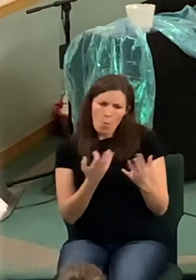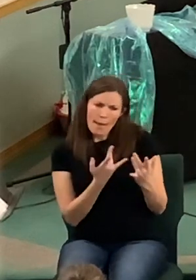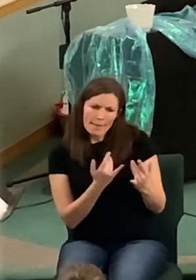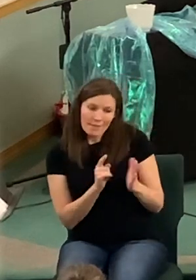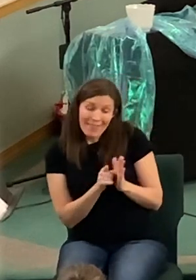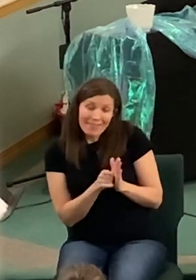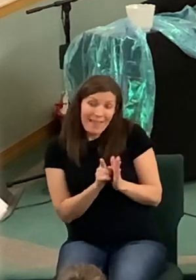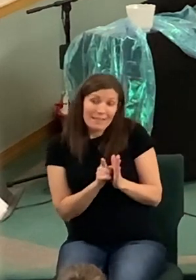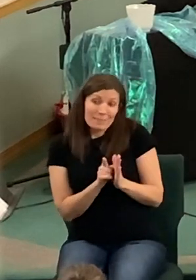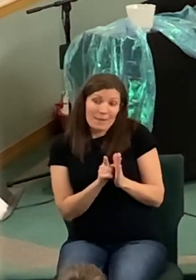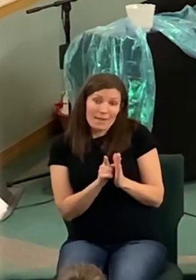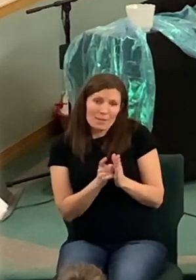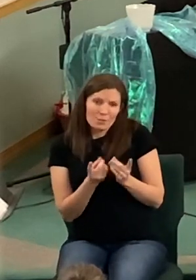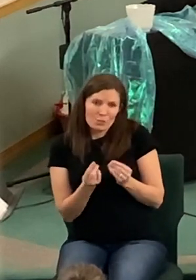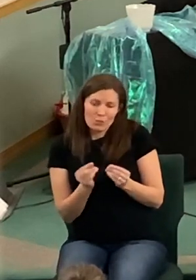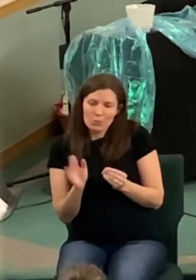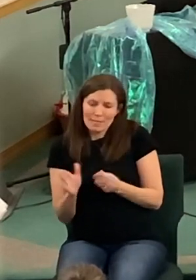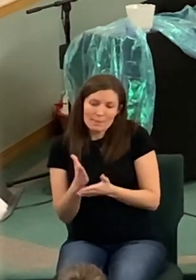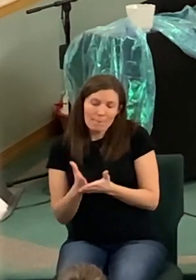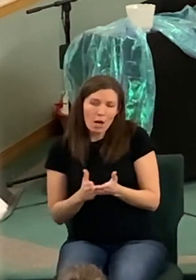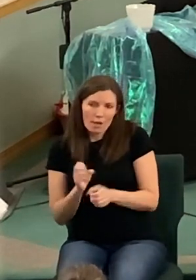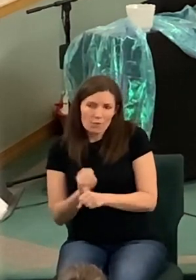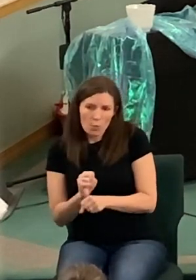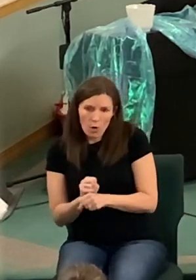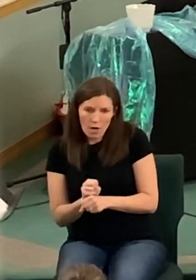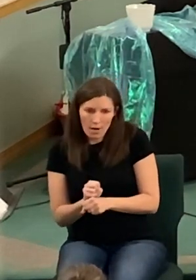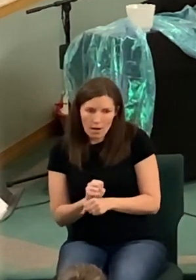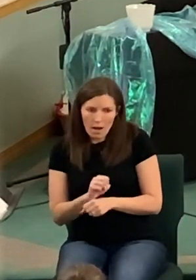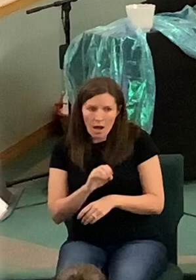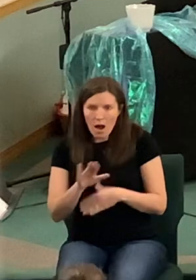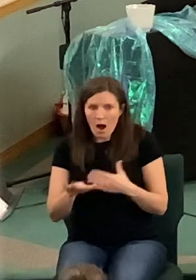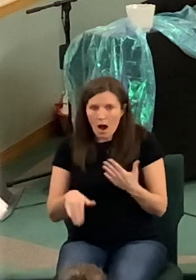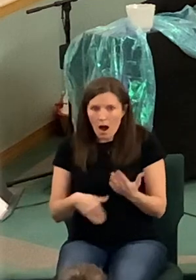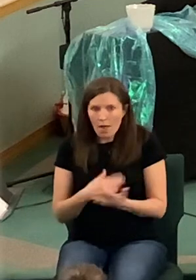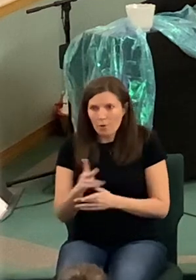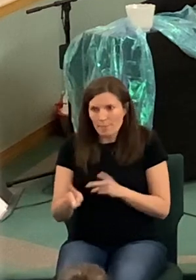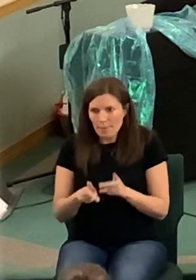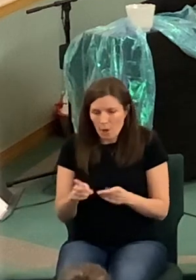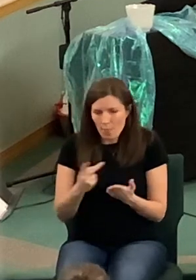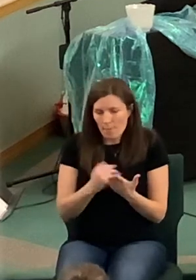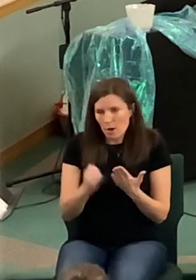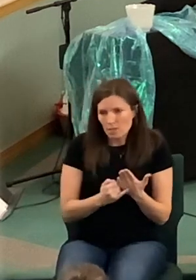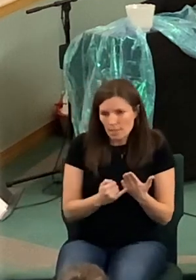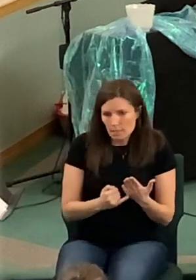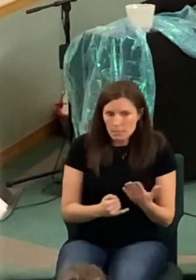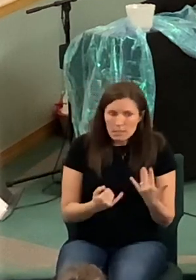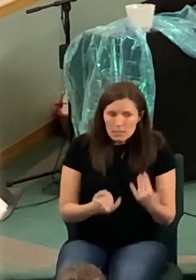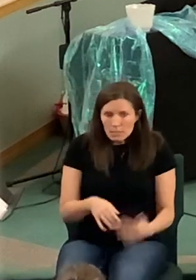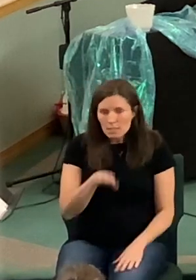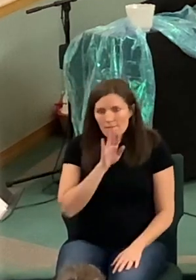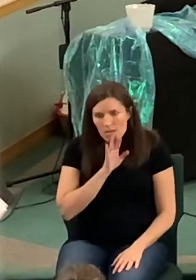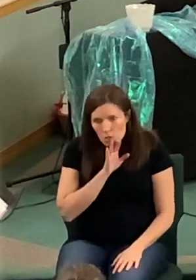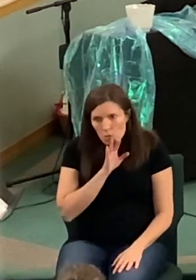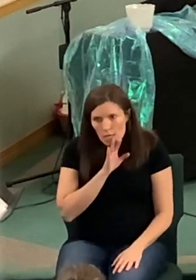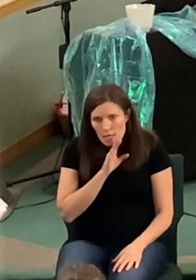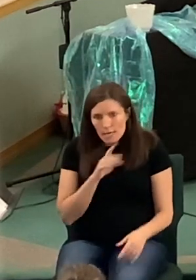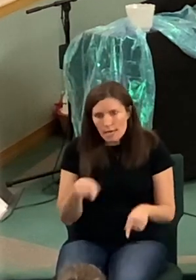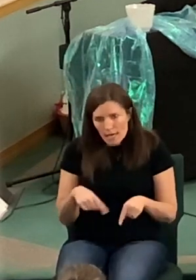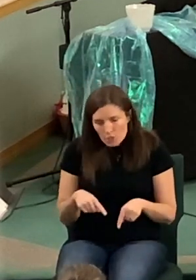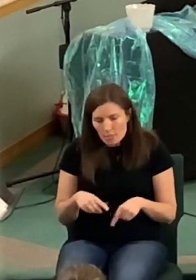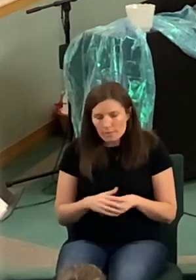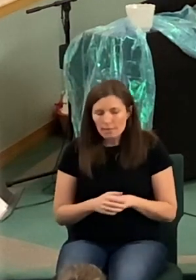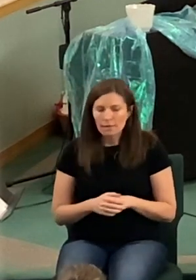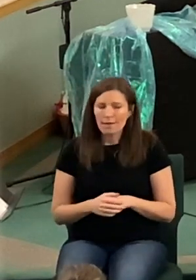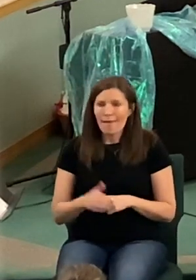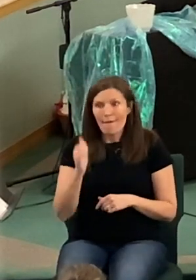do his part of the work, leaving everyone else involved frustrated and anxious. On a daily